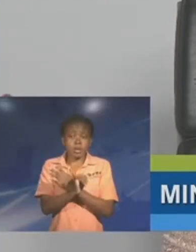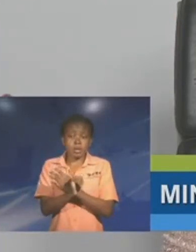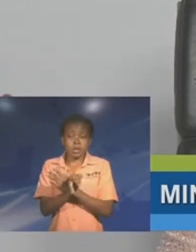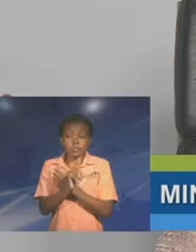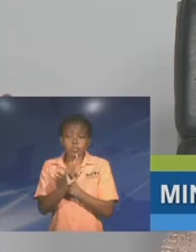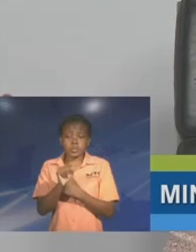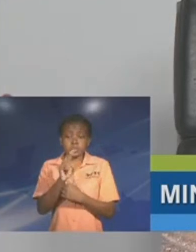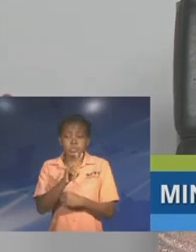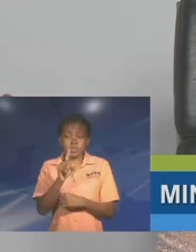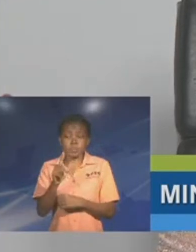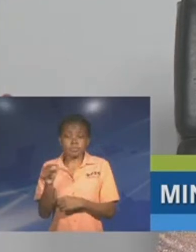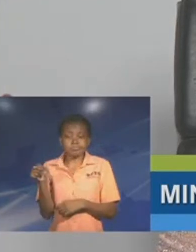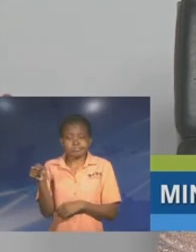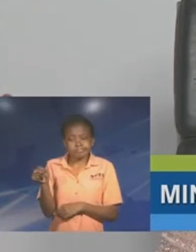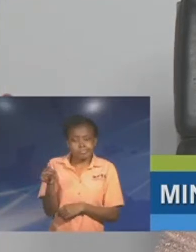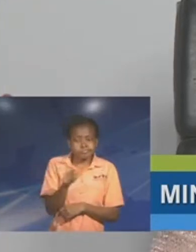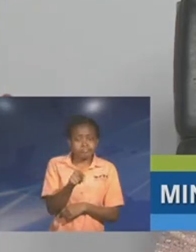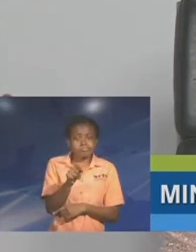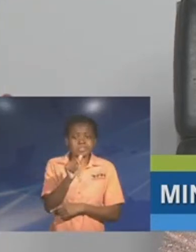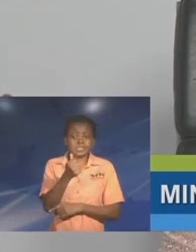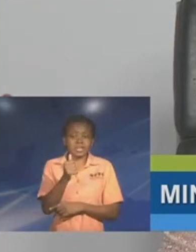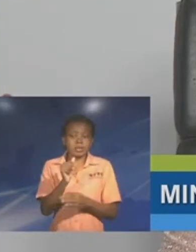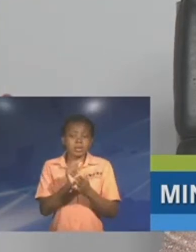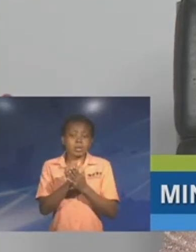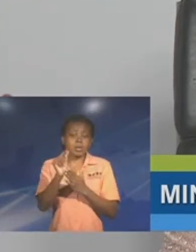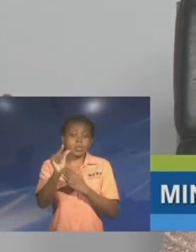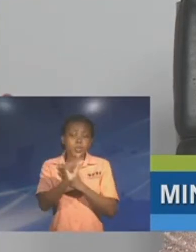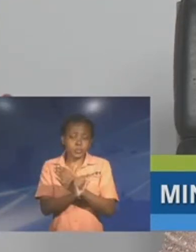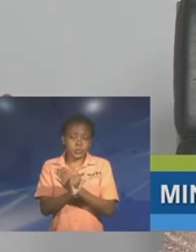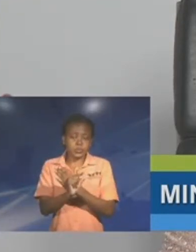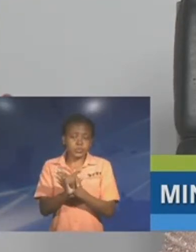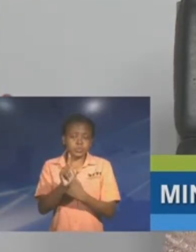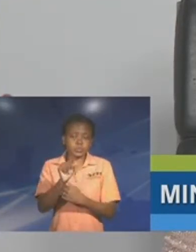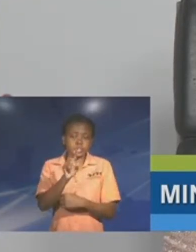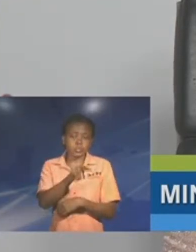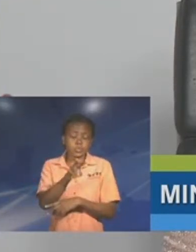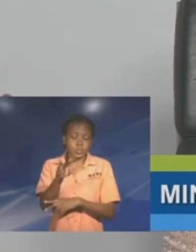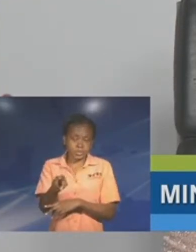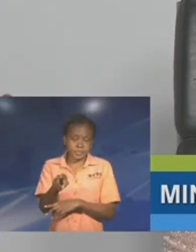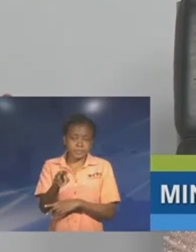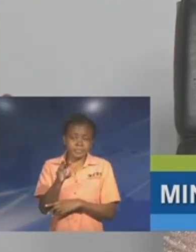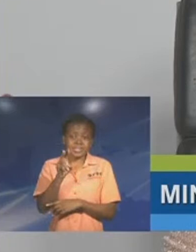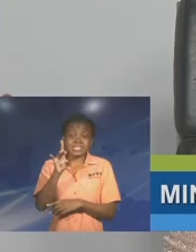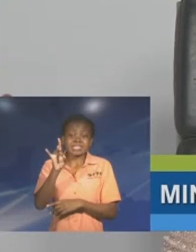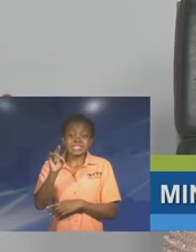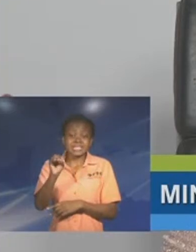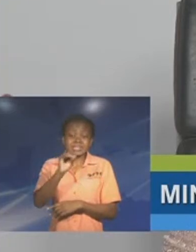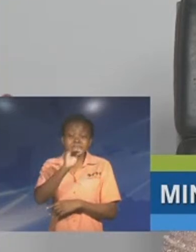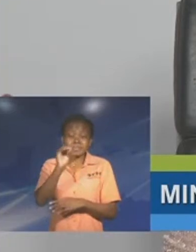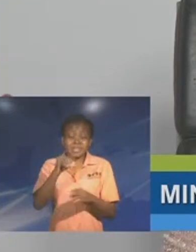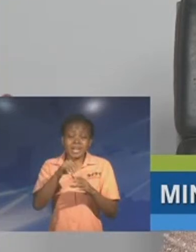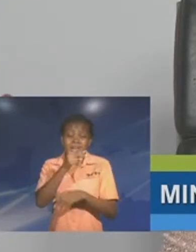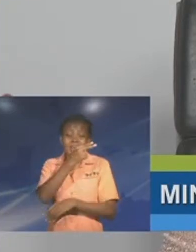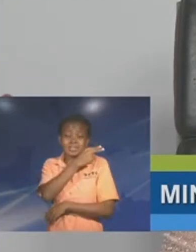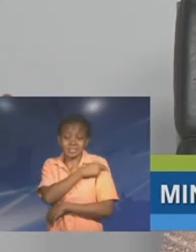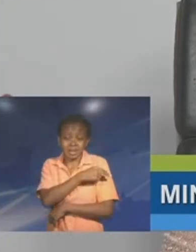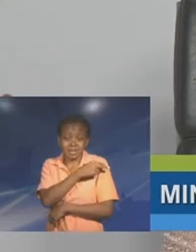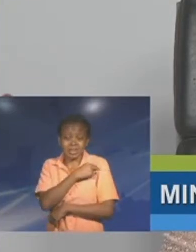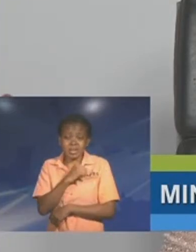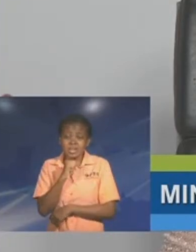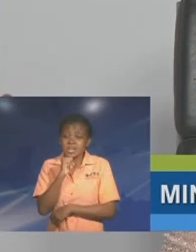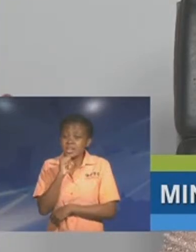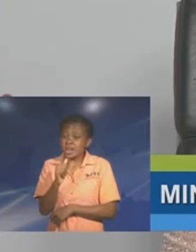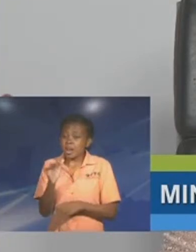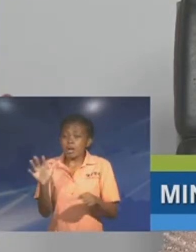and the 10th of August 2022, 80% of patients hospitalized in the parallel healthcare system are not fully